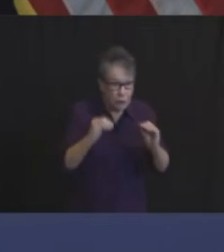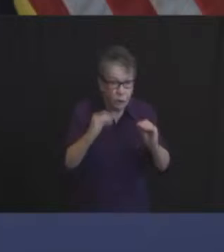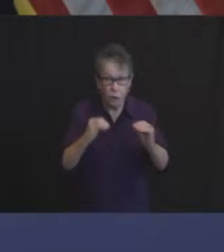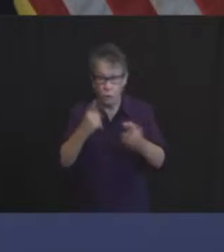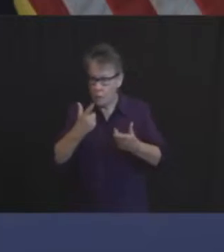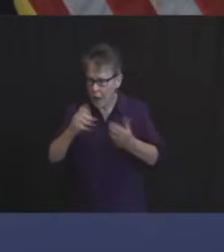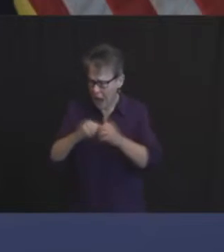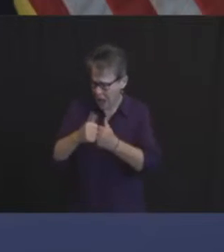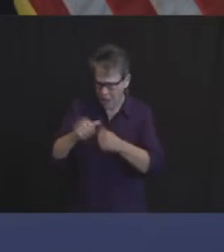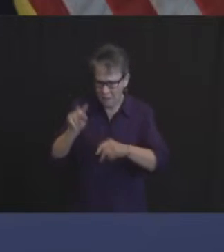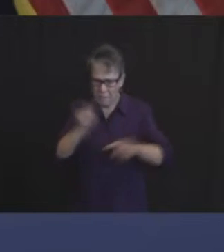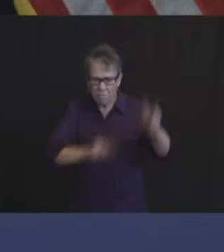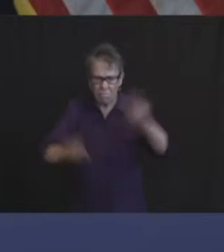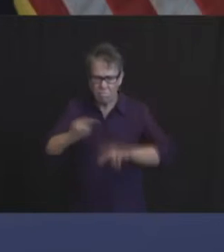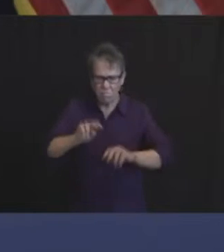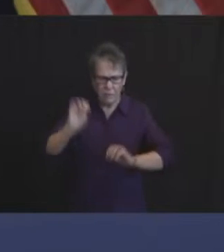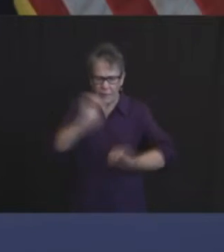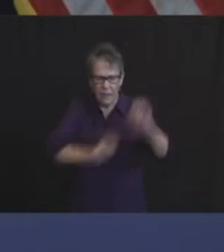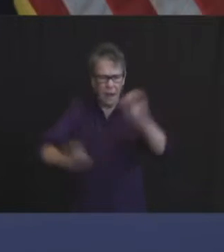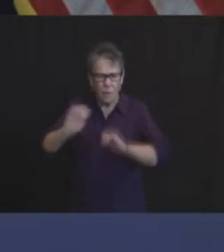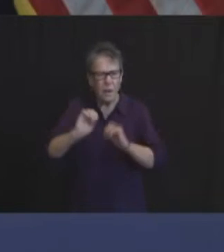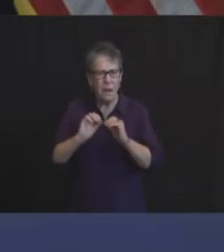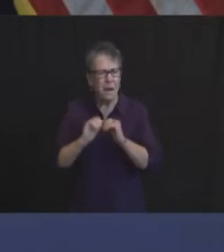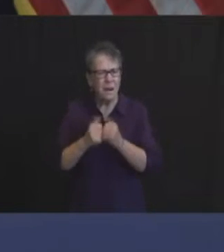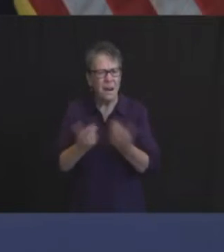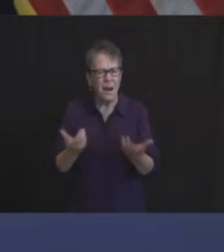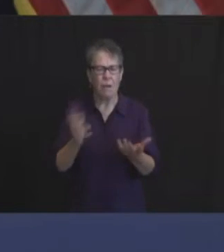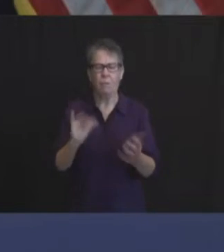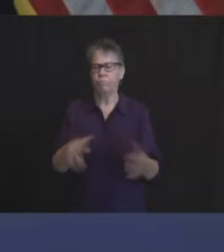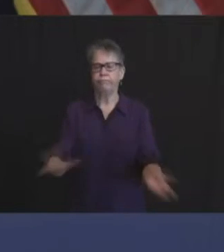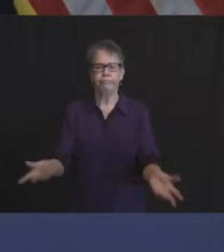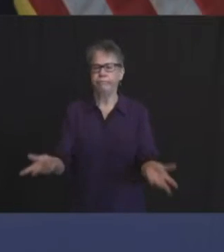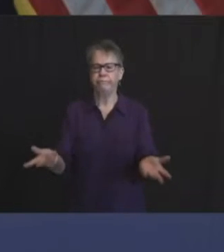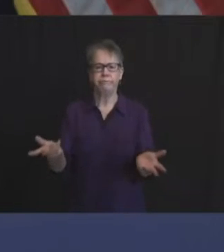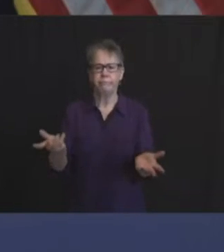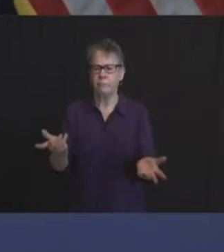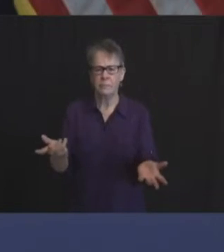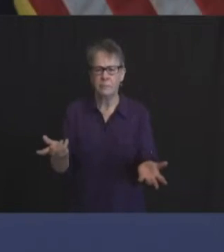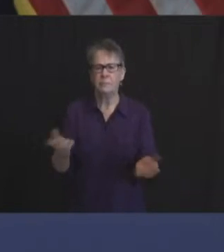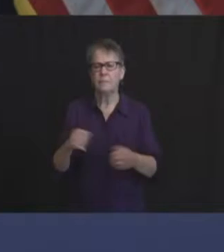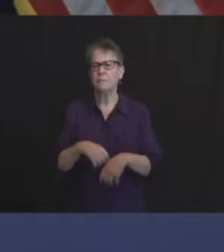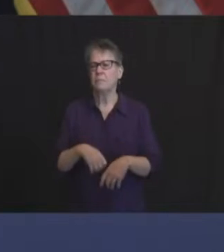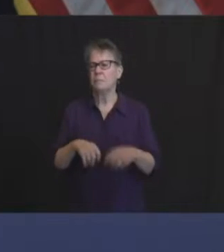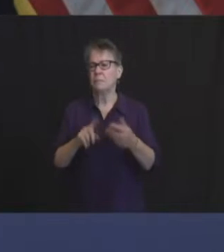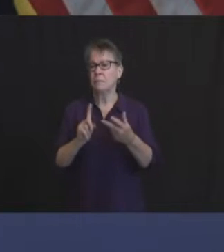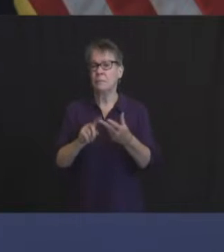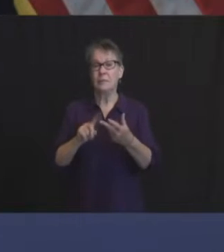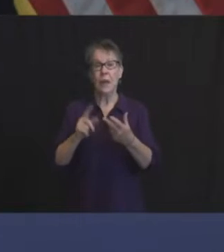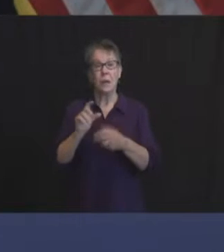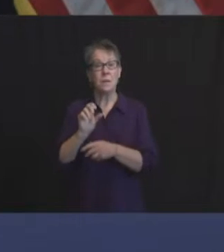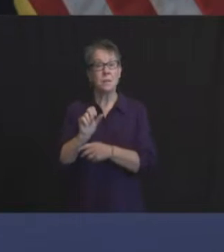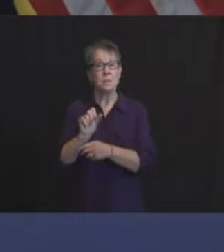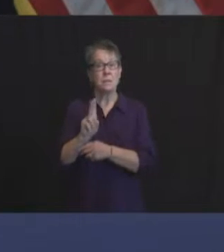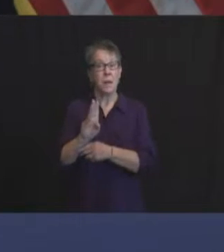may serve in the same teaching position in a single district. The